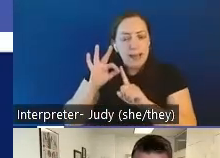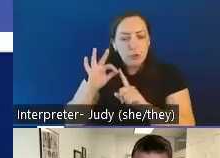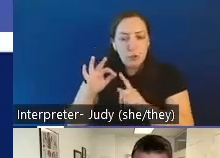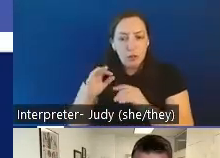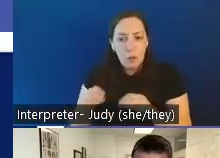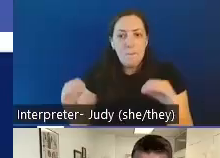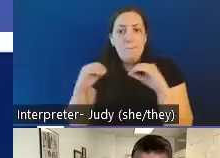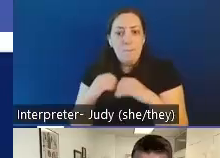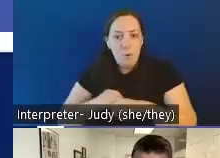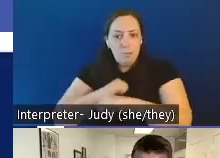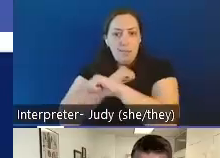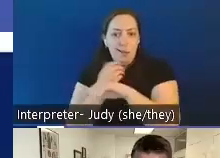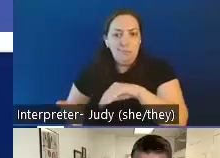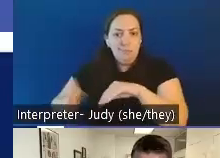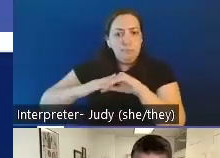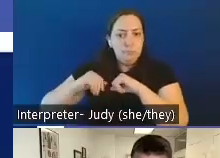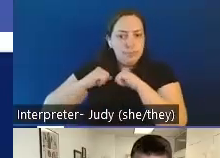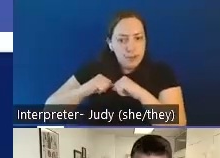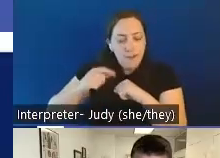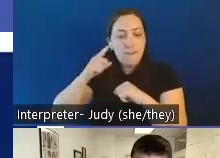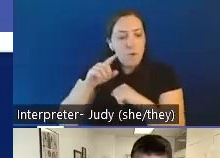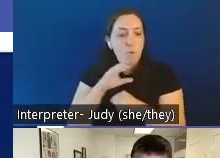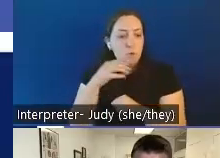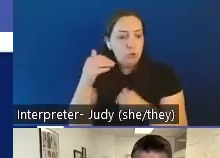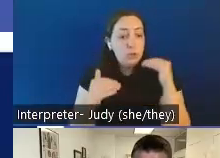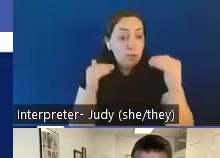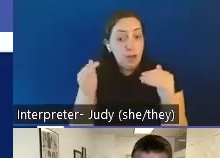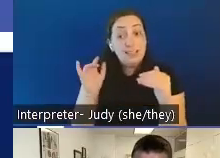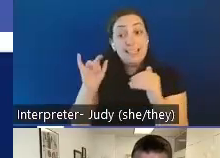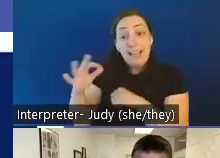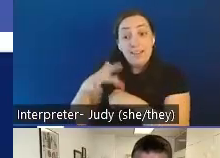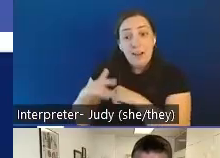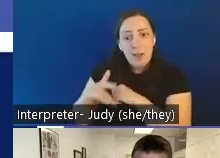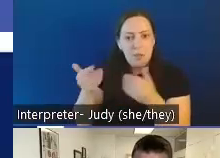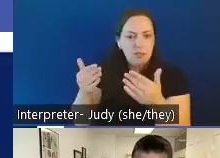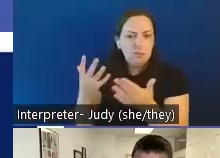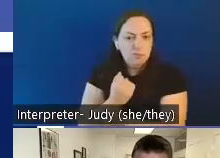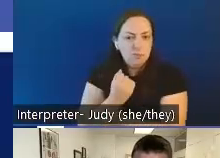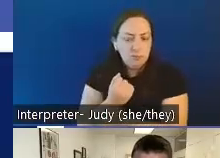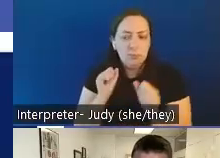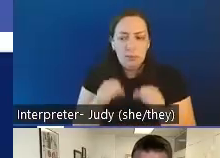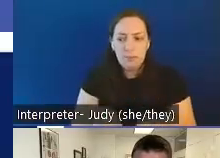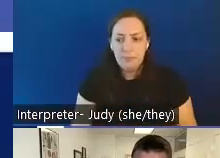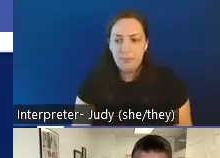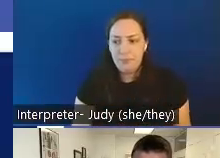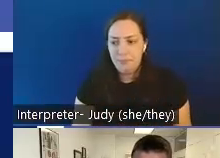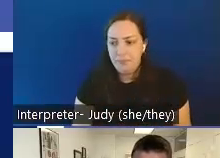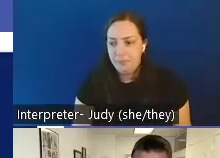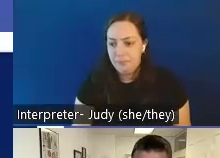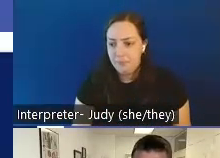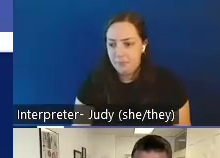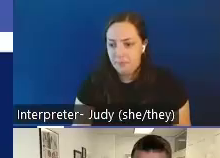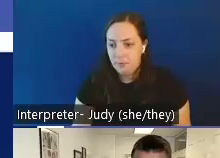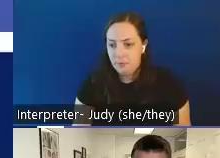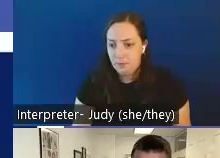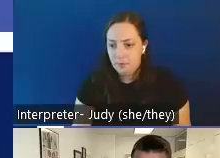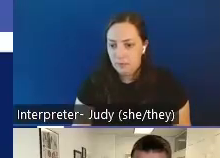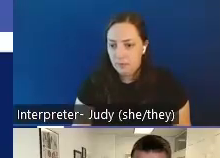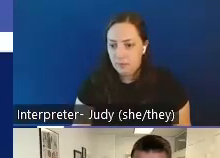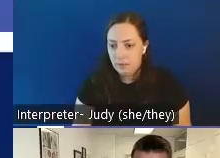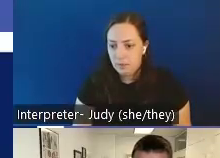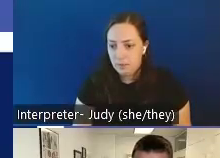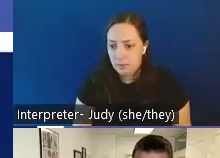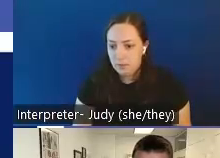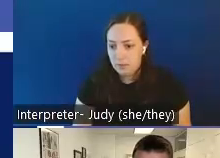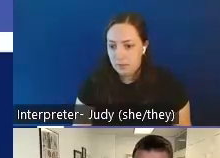more protective vaccines for older adults if those are available to older adults in their community. All right, let's move to the middle